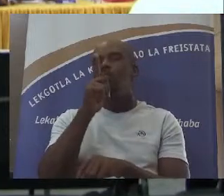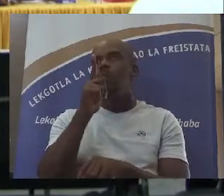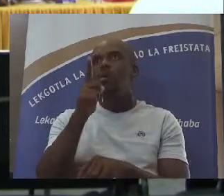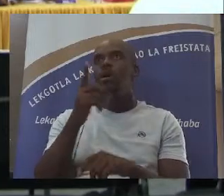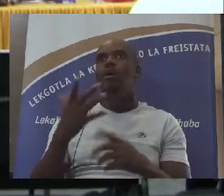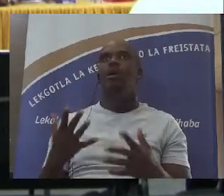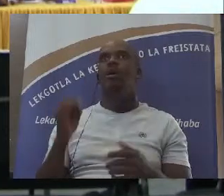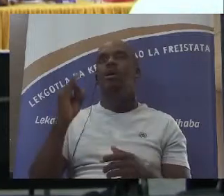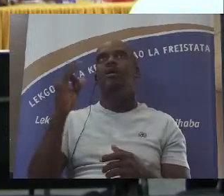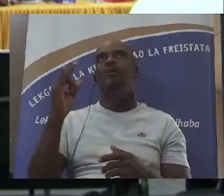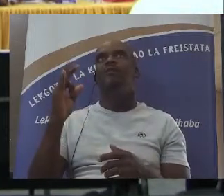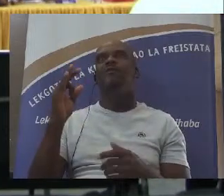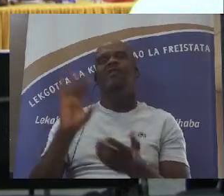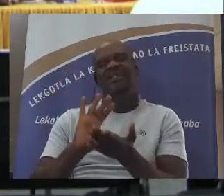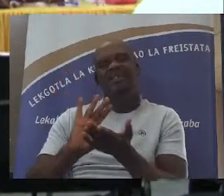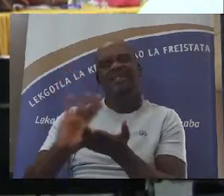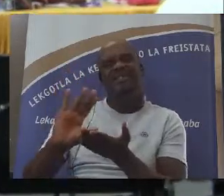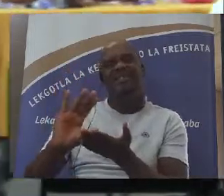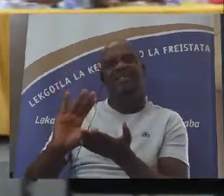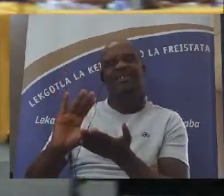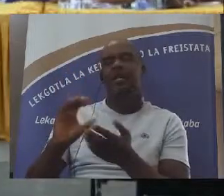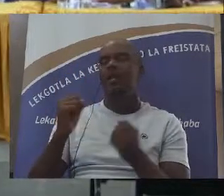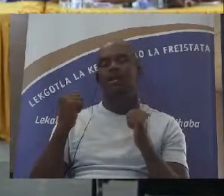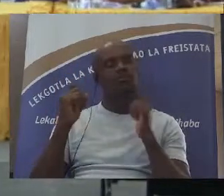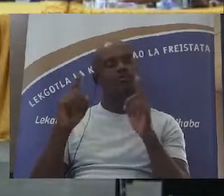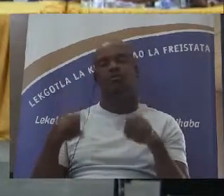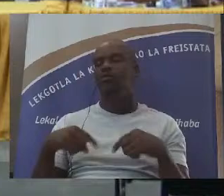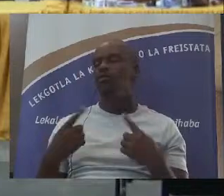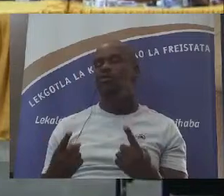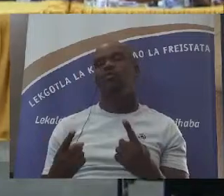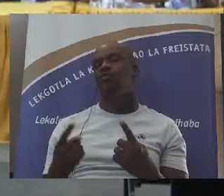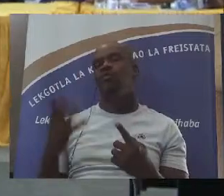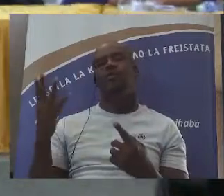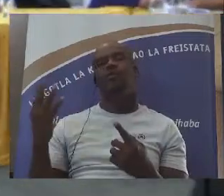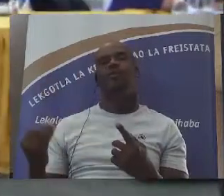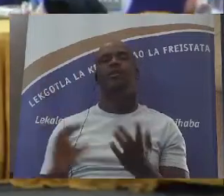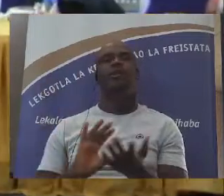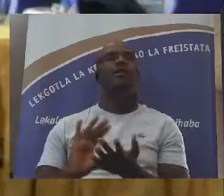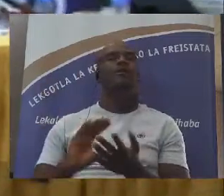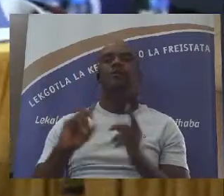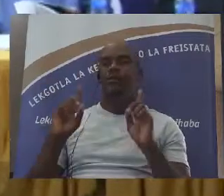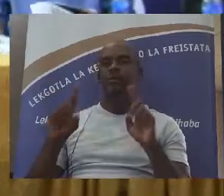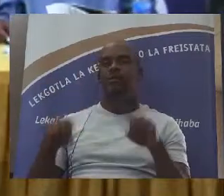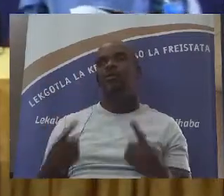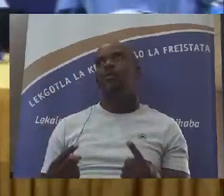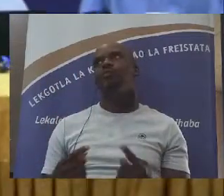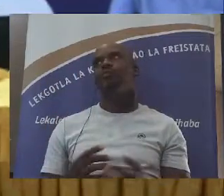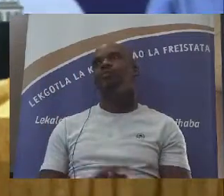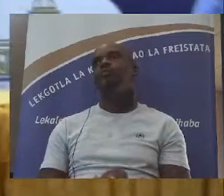if there is any funding, currently we don't have any funding for these projects.